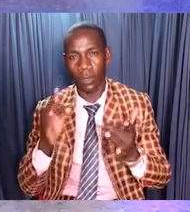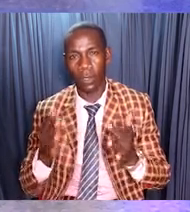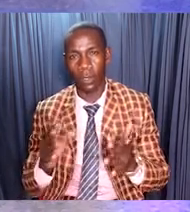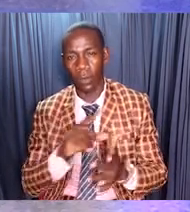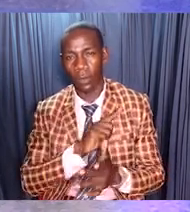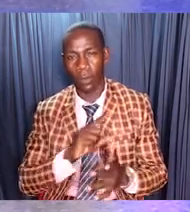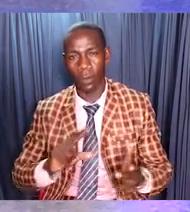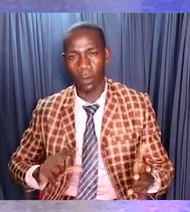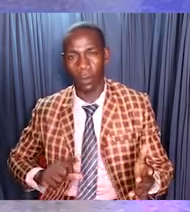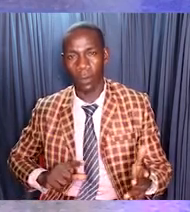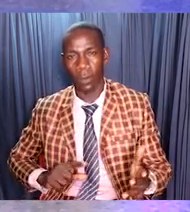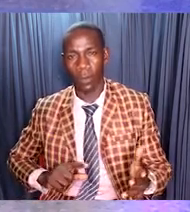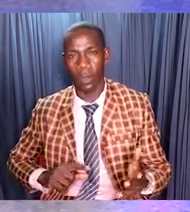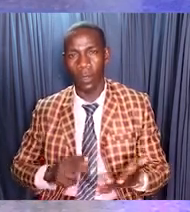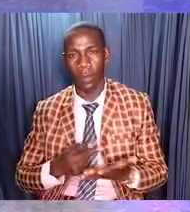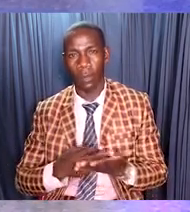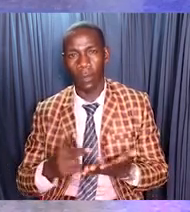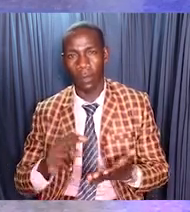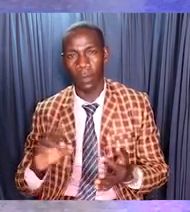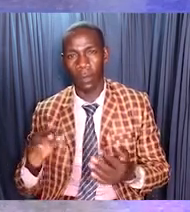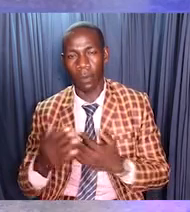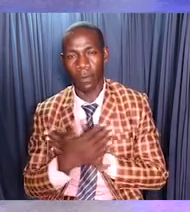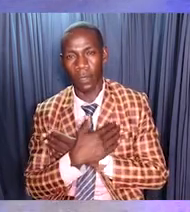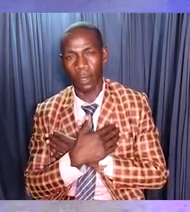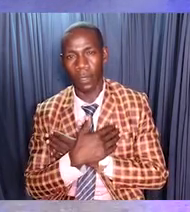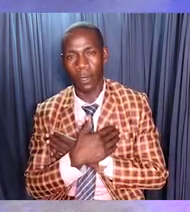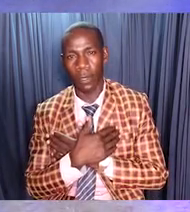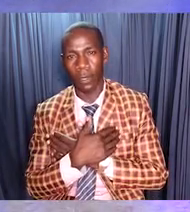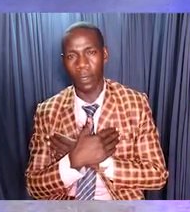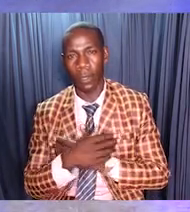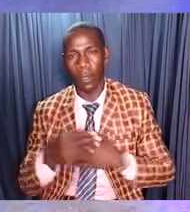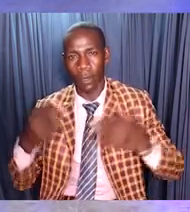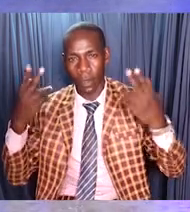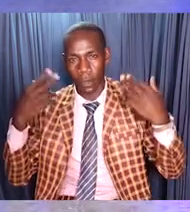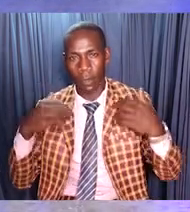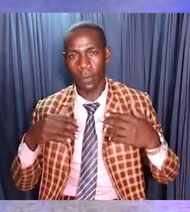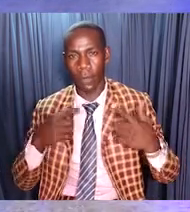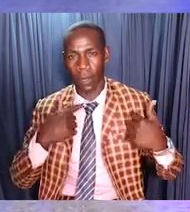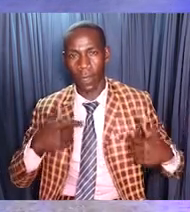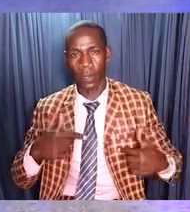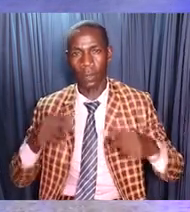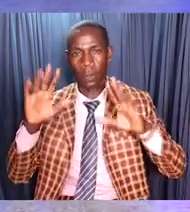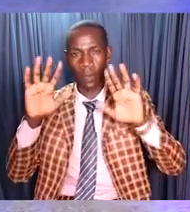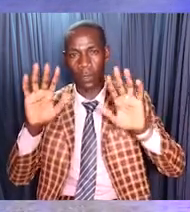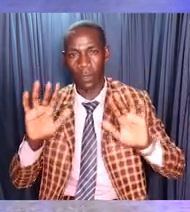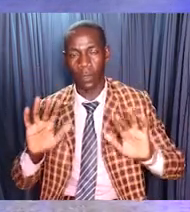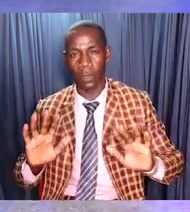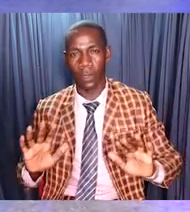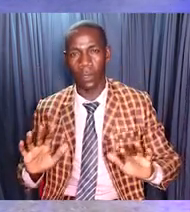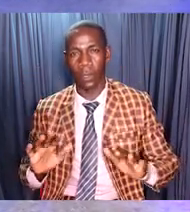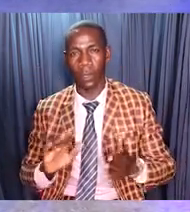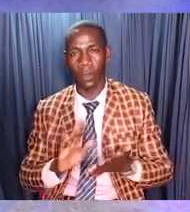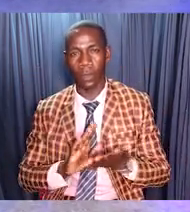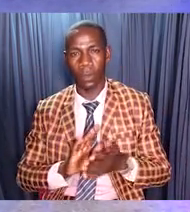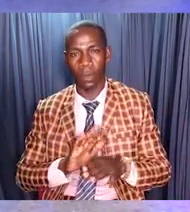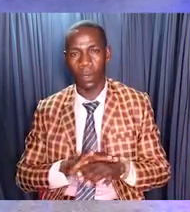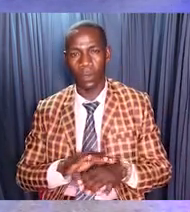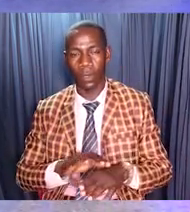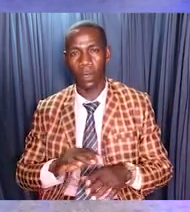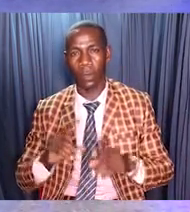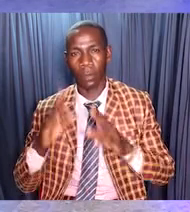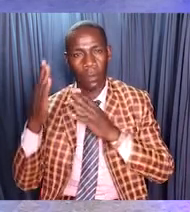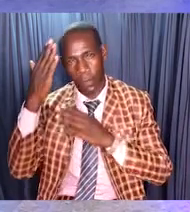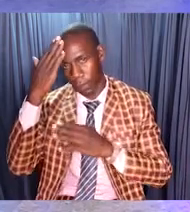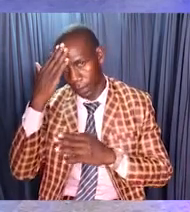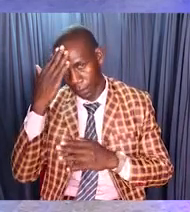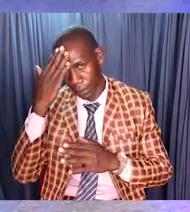Bwana. Now you are the elect of God. The holy and beloved. Jivikeni moyo wa rehema. Have the hearts of mercy and kindness. Na unyenyekevu.